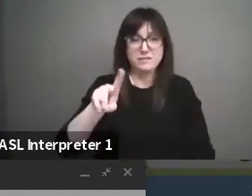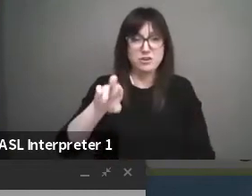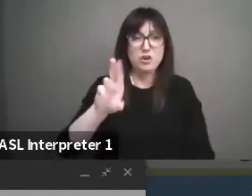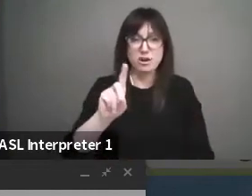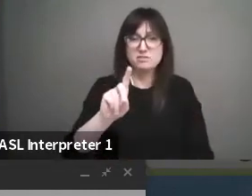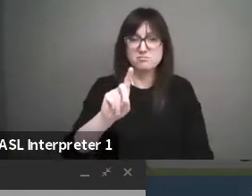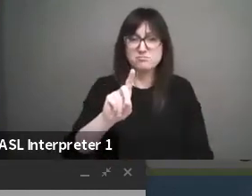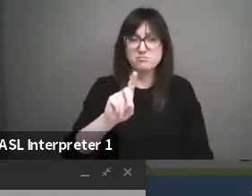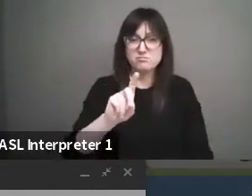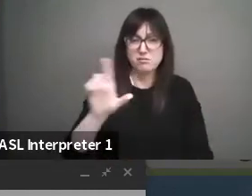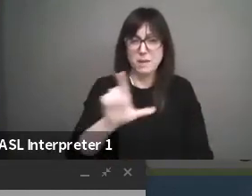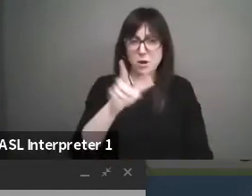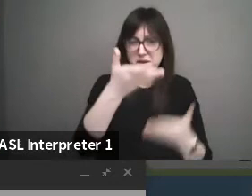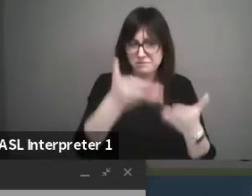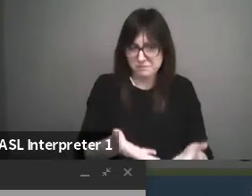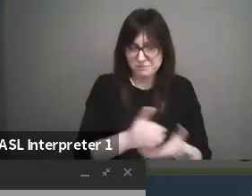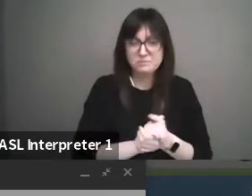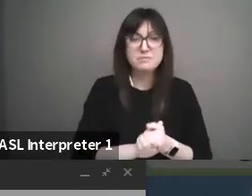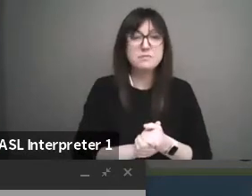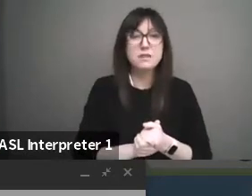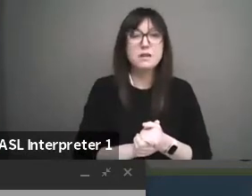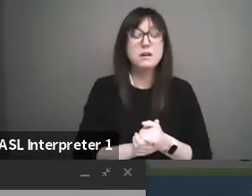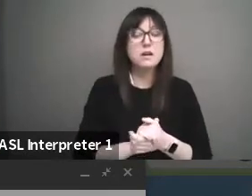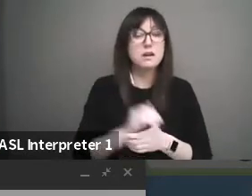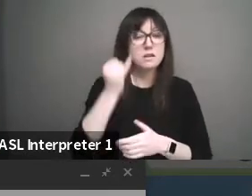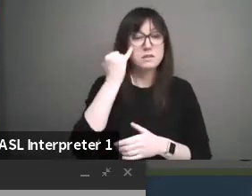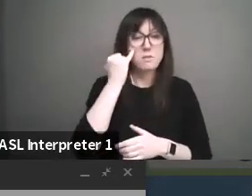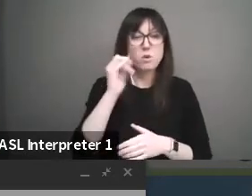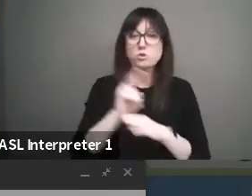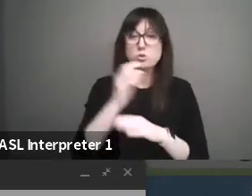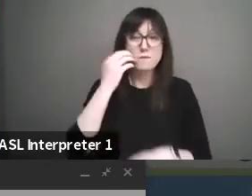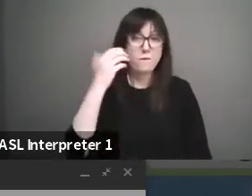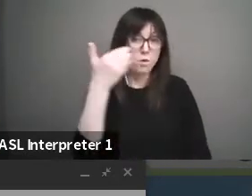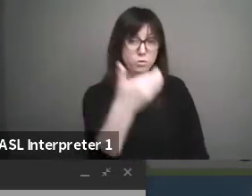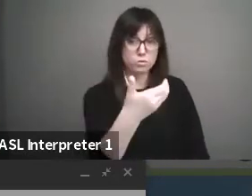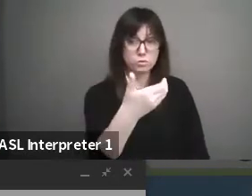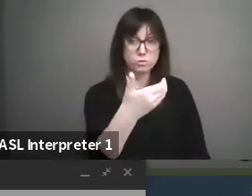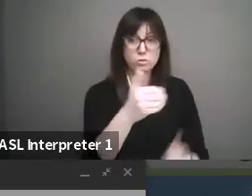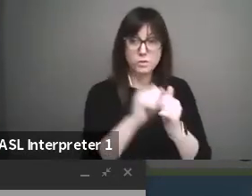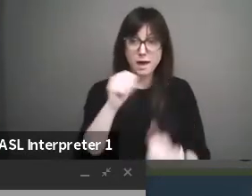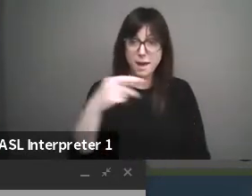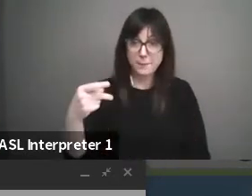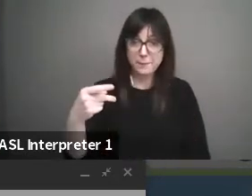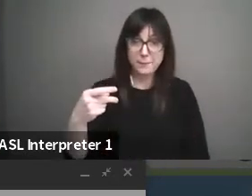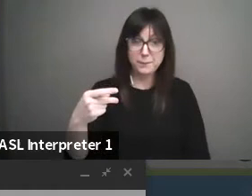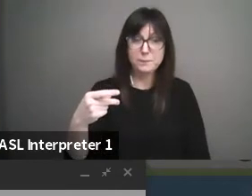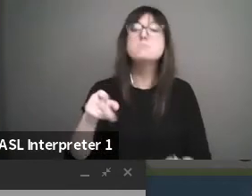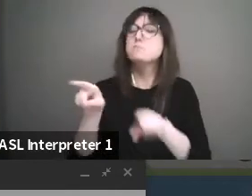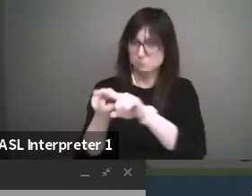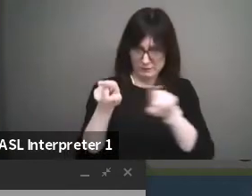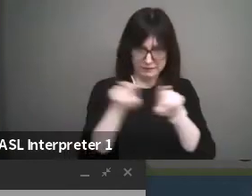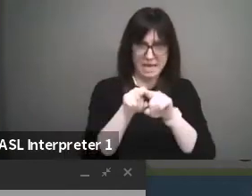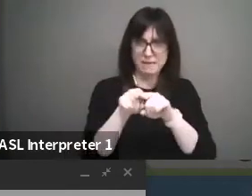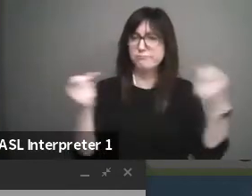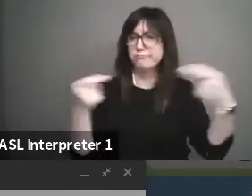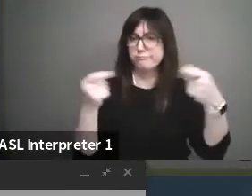And if you were to record with your cell phone with the Vidyard application, those videos as well will populate in